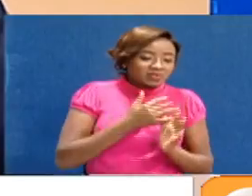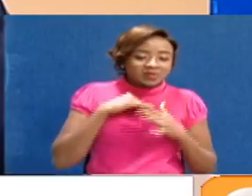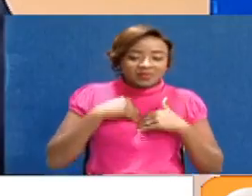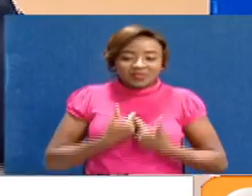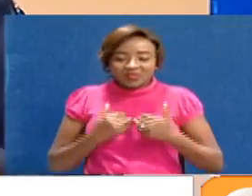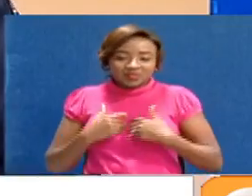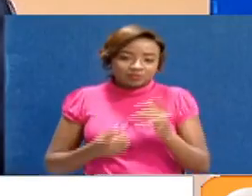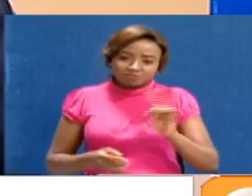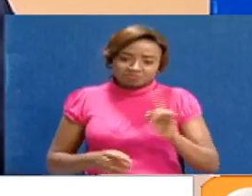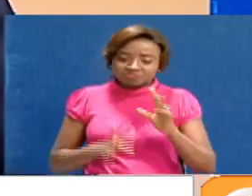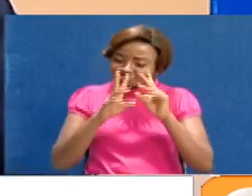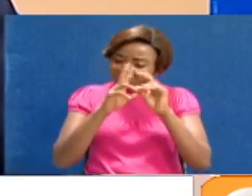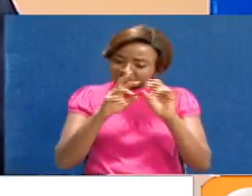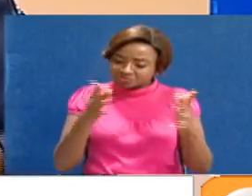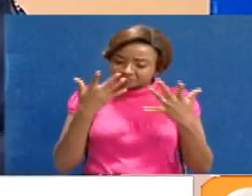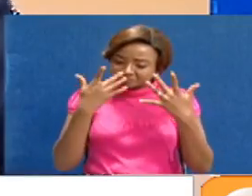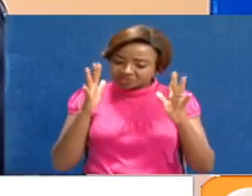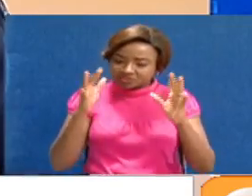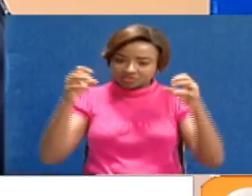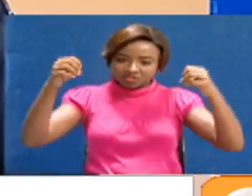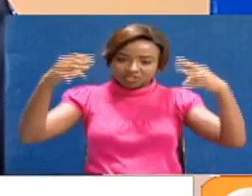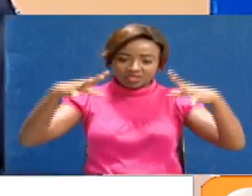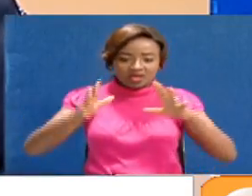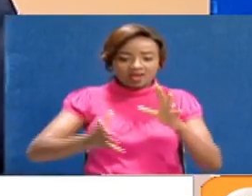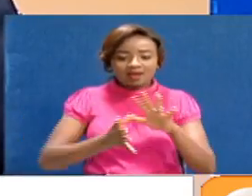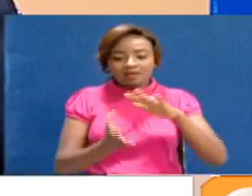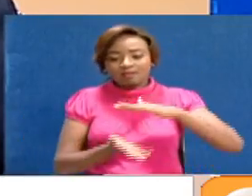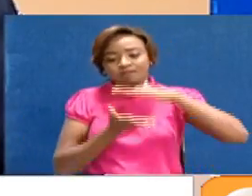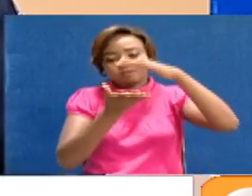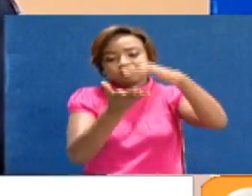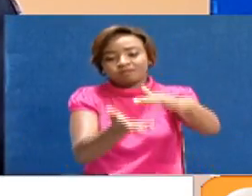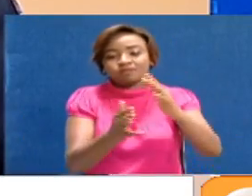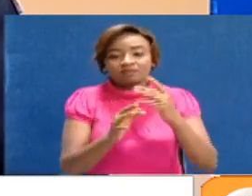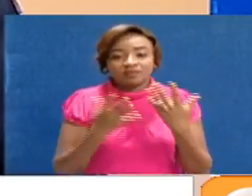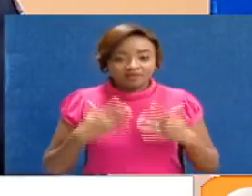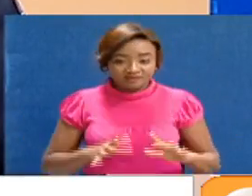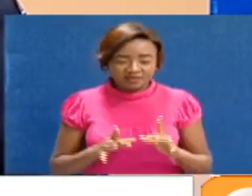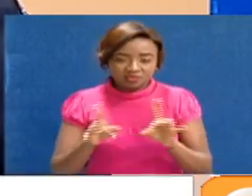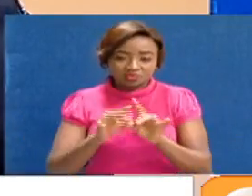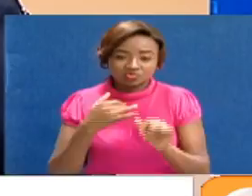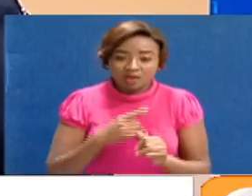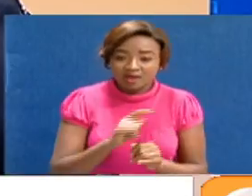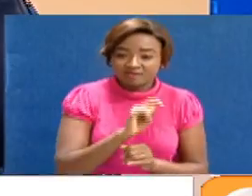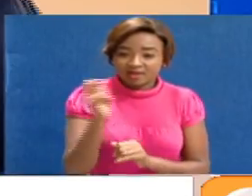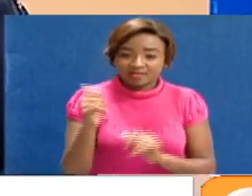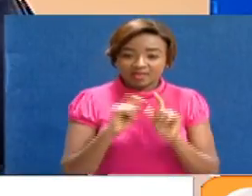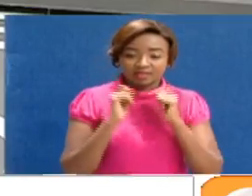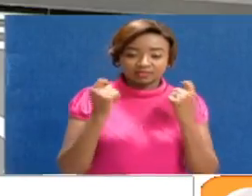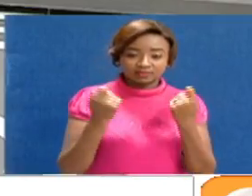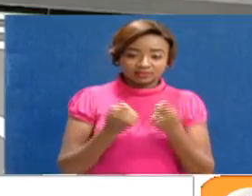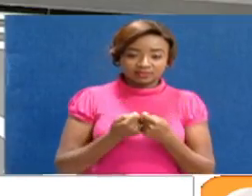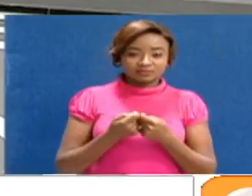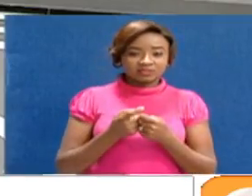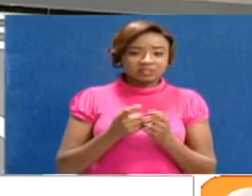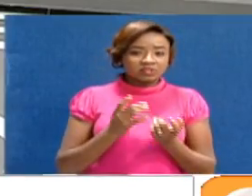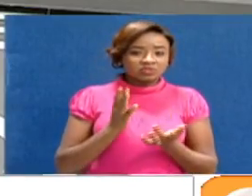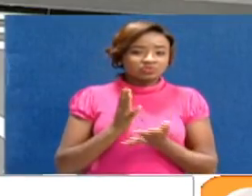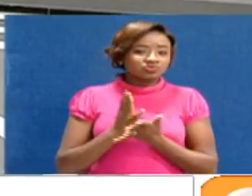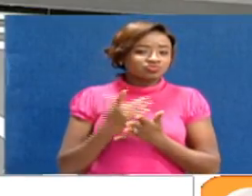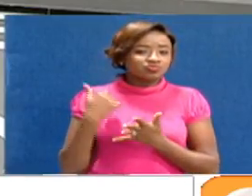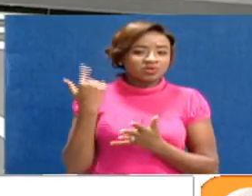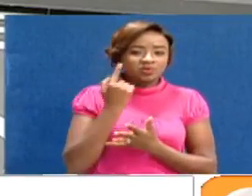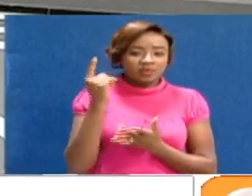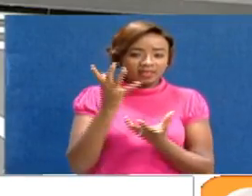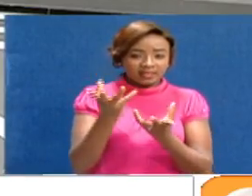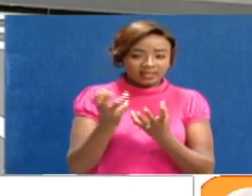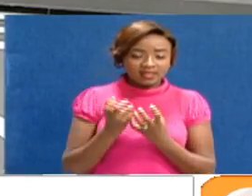research is already done for them, and it's packaged. We also have prosecution teams. We don't leave a counsel to